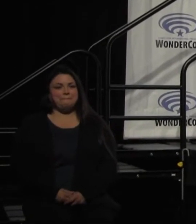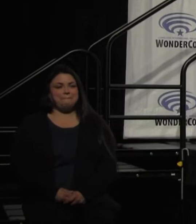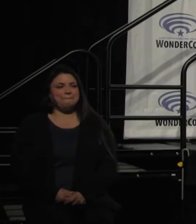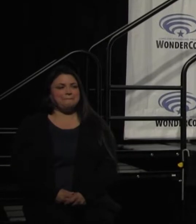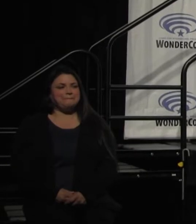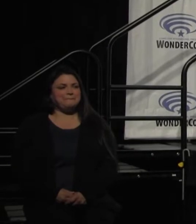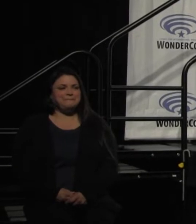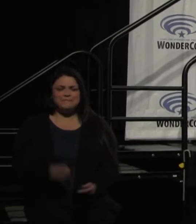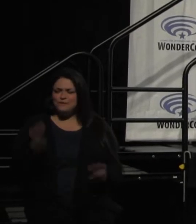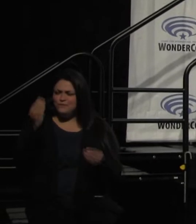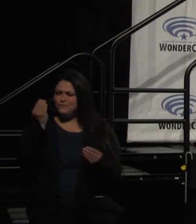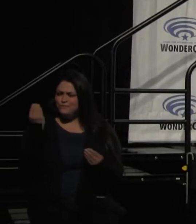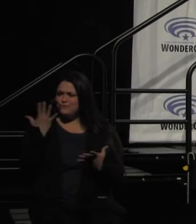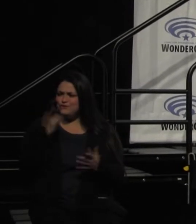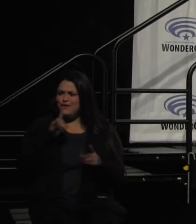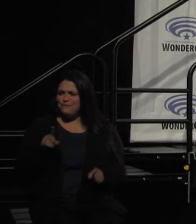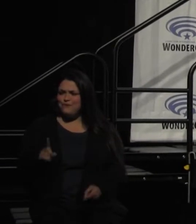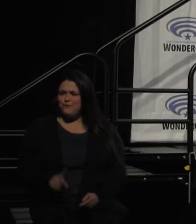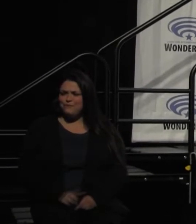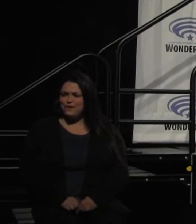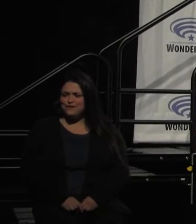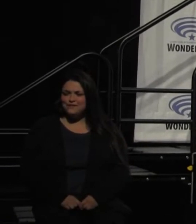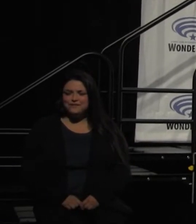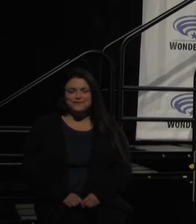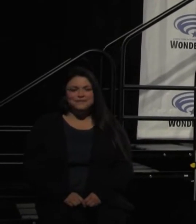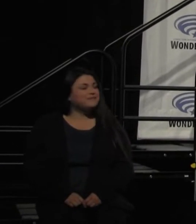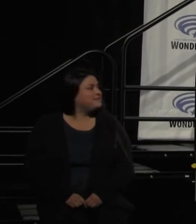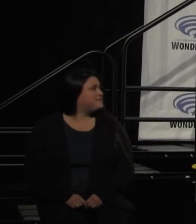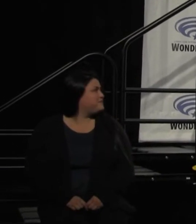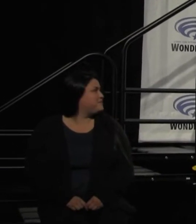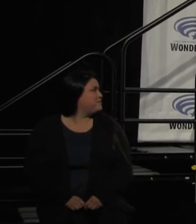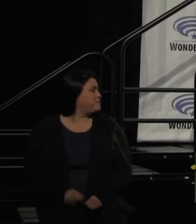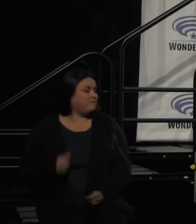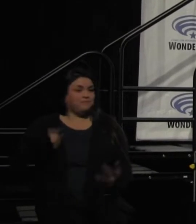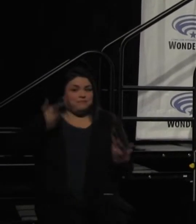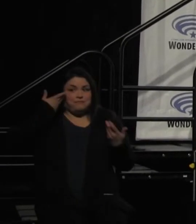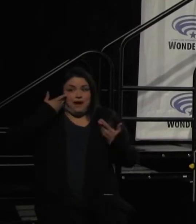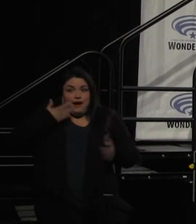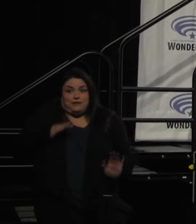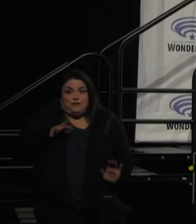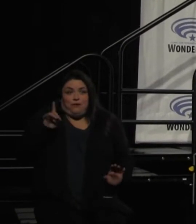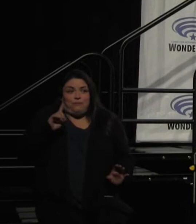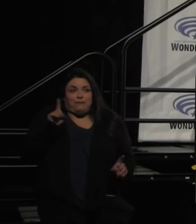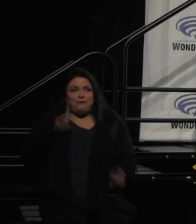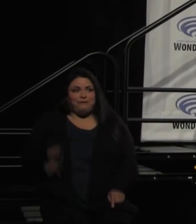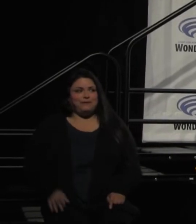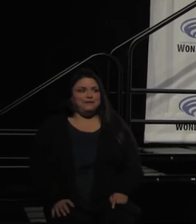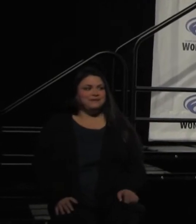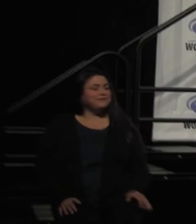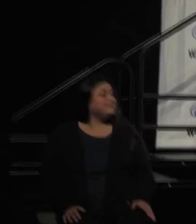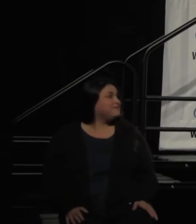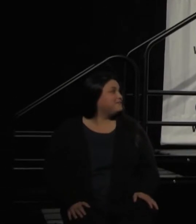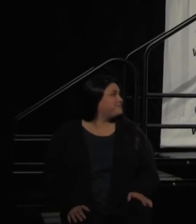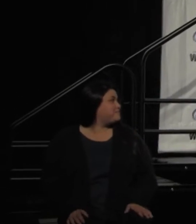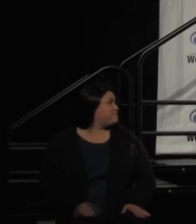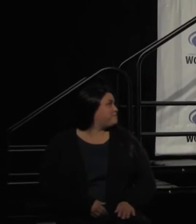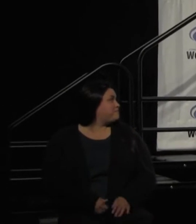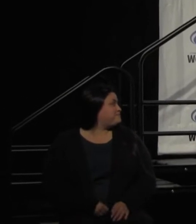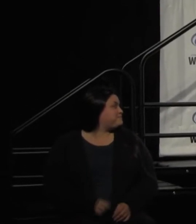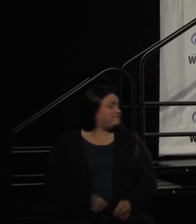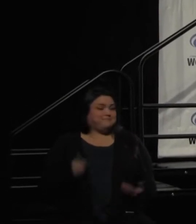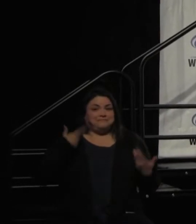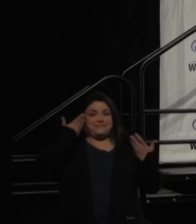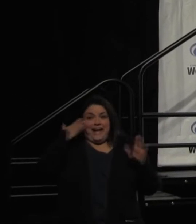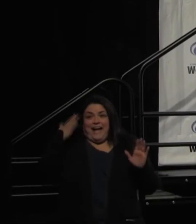Where did you tell you were going? I didn't know where we were going. had